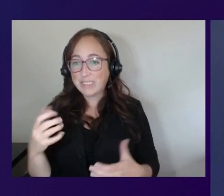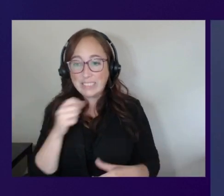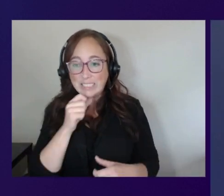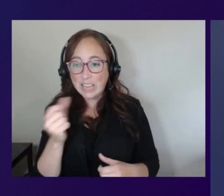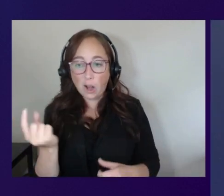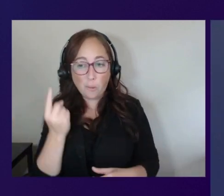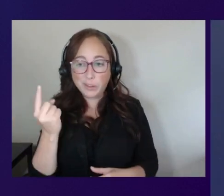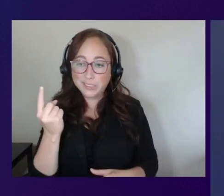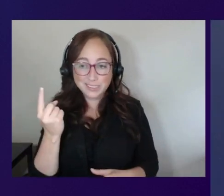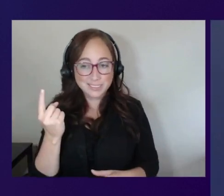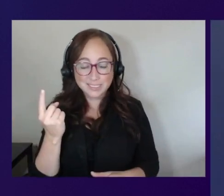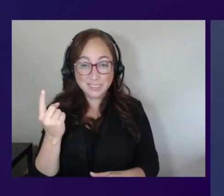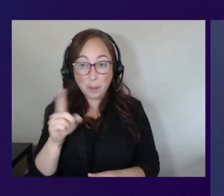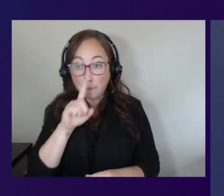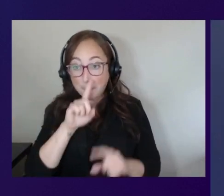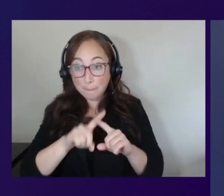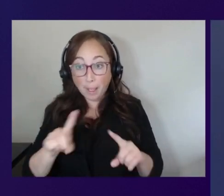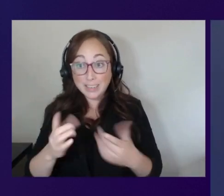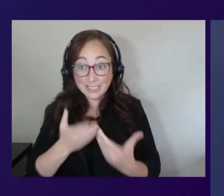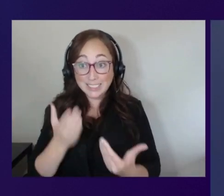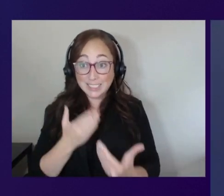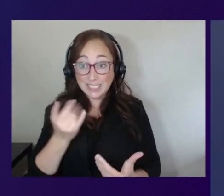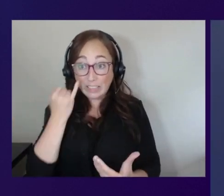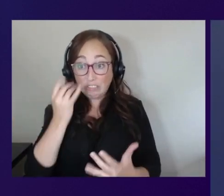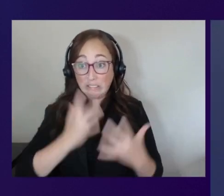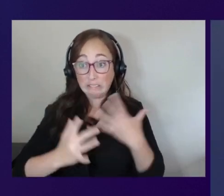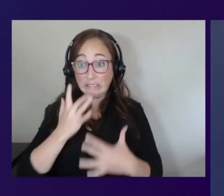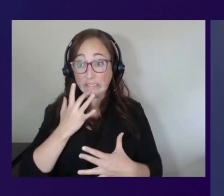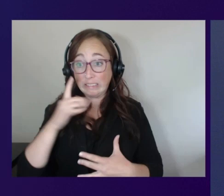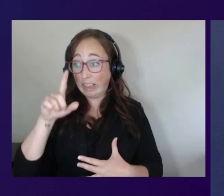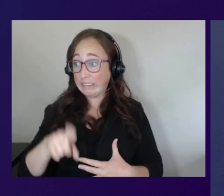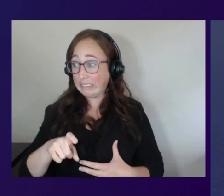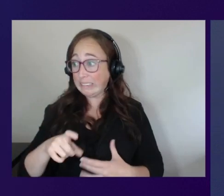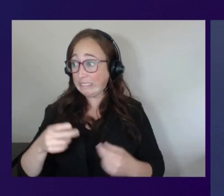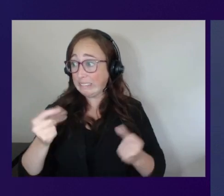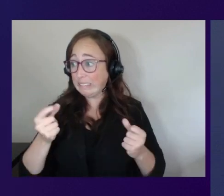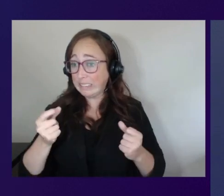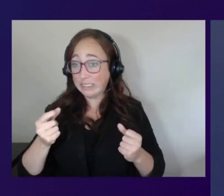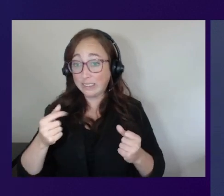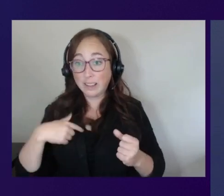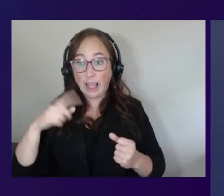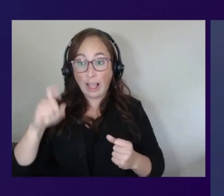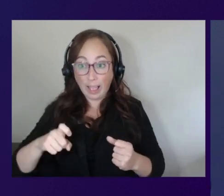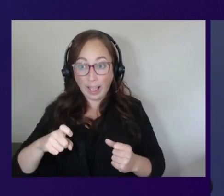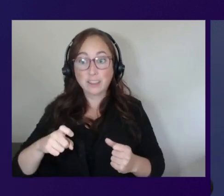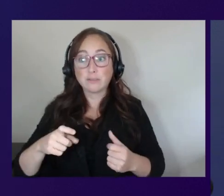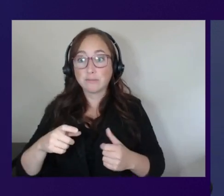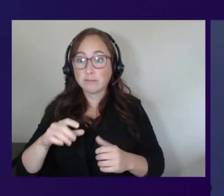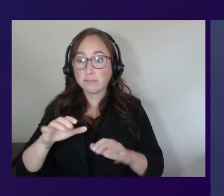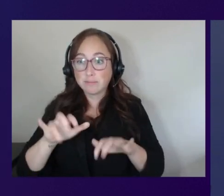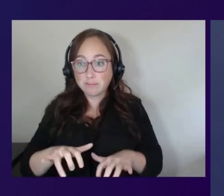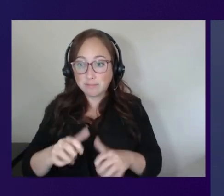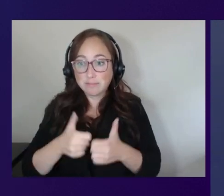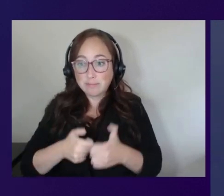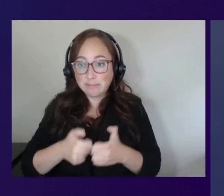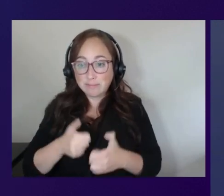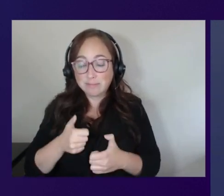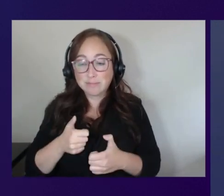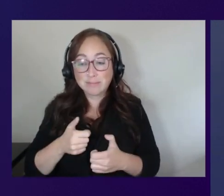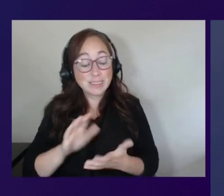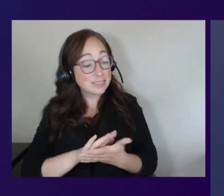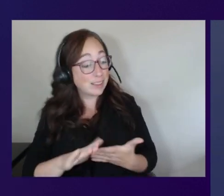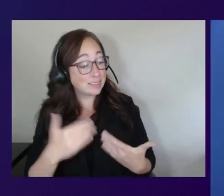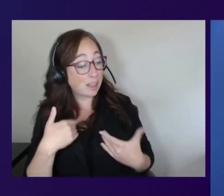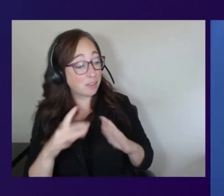it's very convenient when you need it, and it helps. I was in a bind. I needed to get there. So it's nice to have the option when